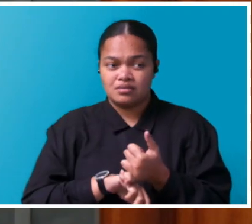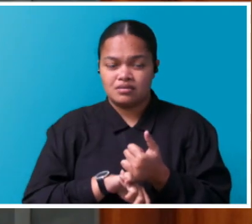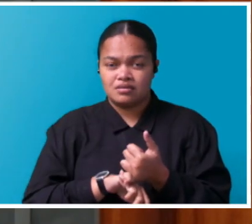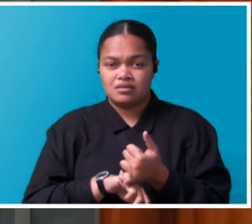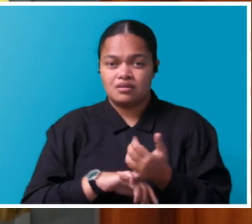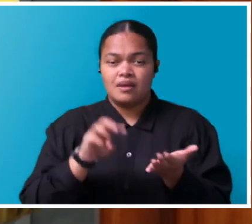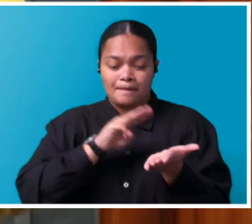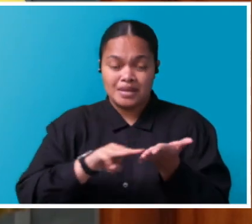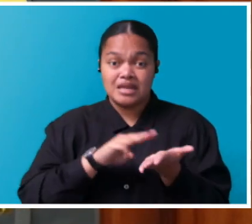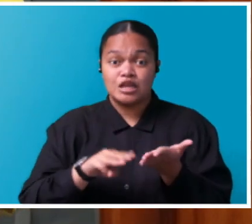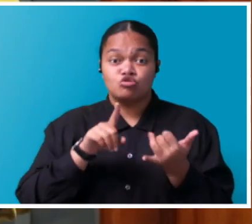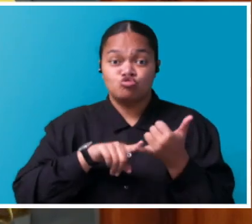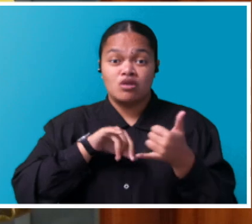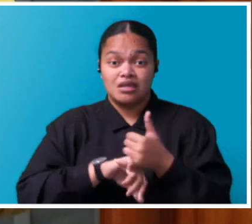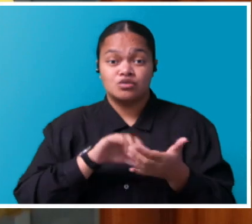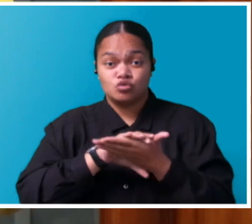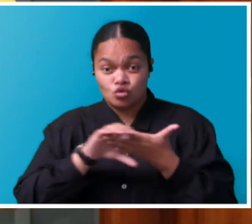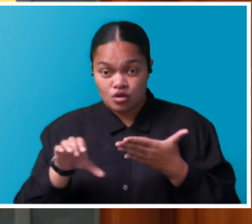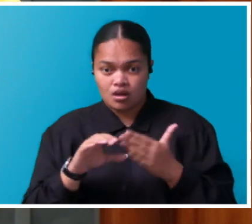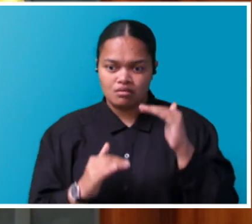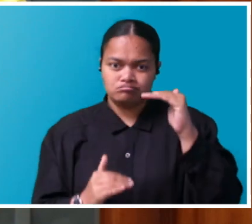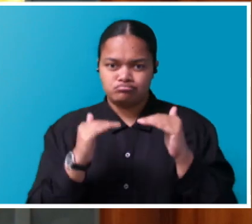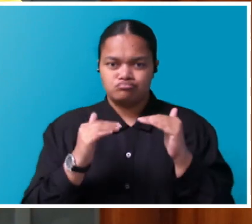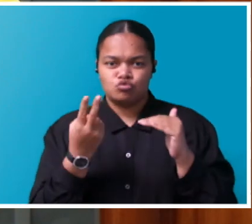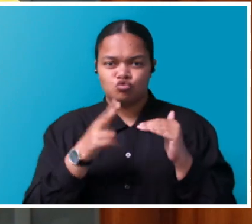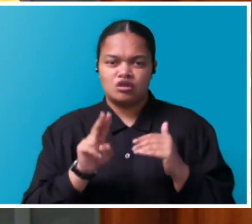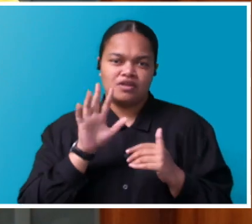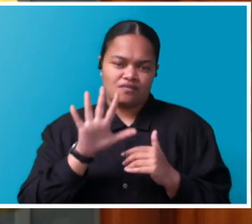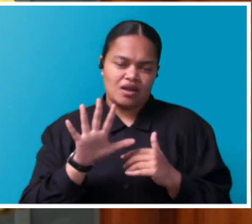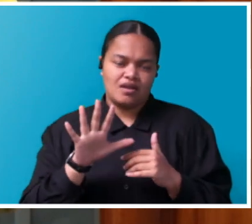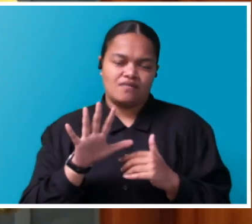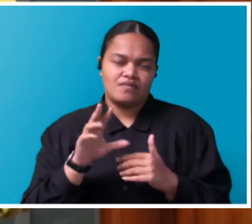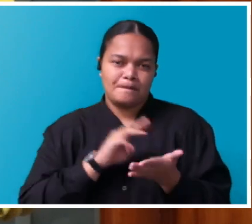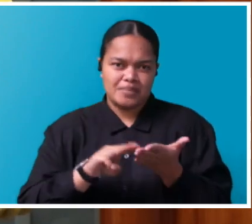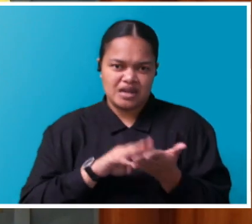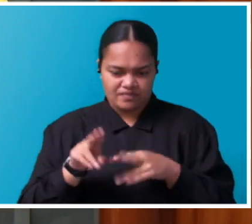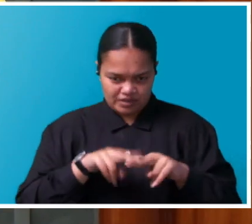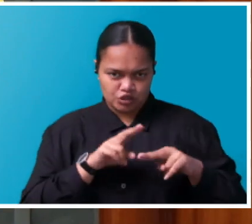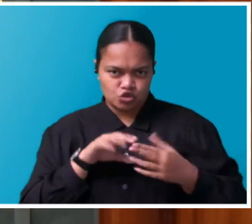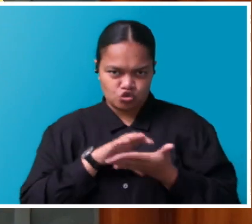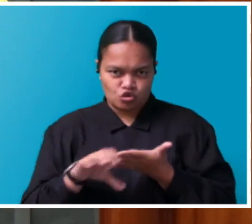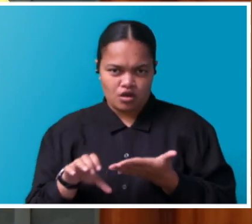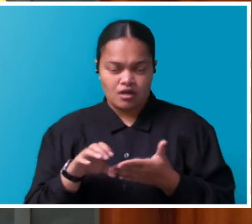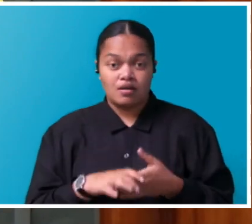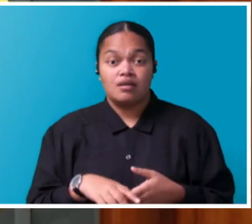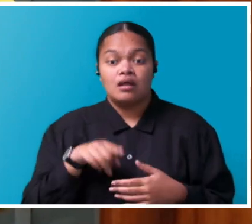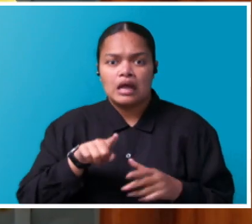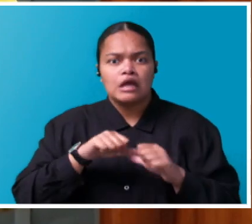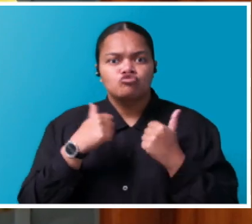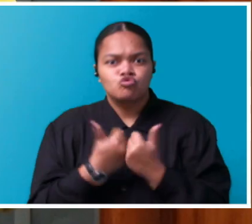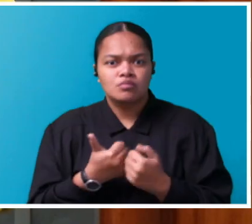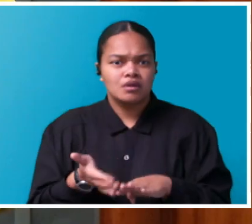million US dollars, which is equivalent to 25 million Fiji dollars, based on an agreement term from